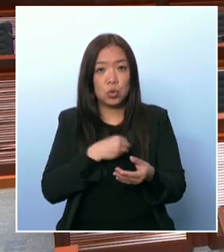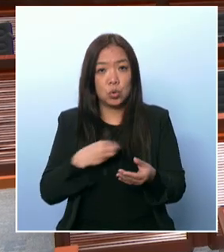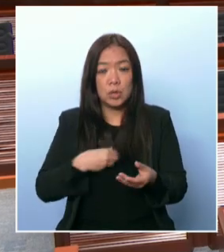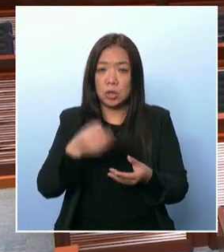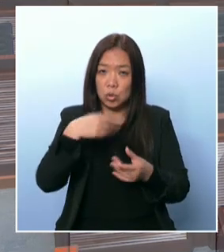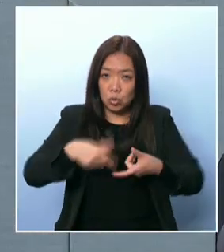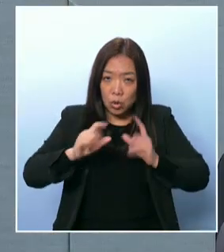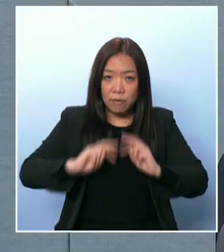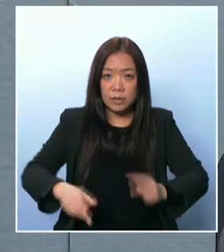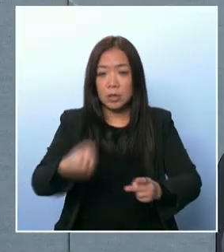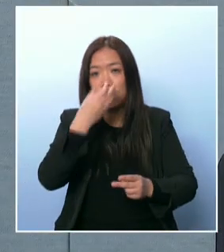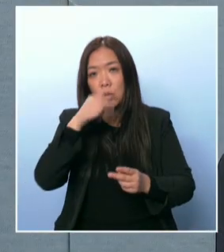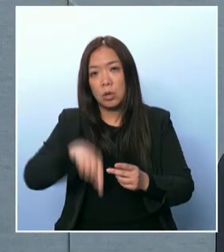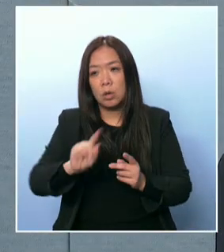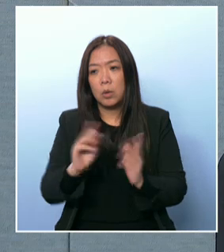but